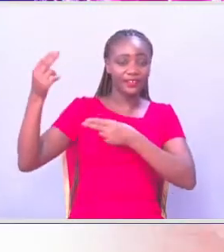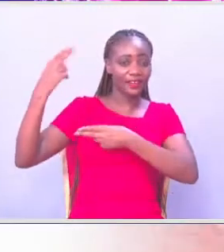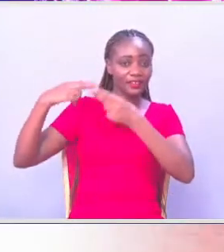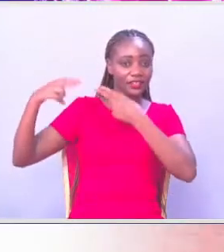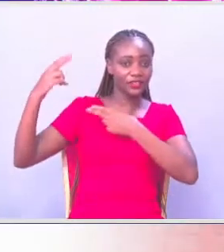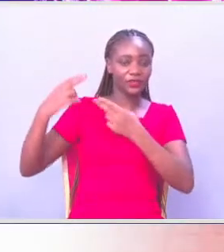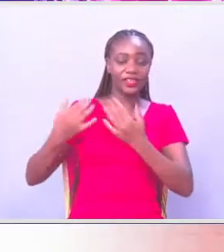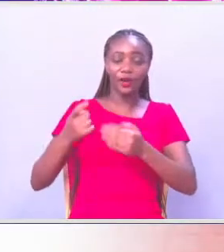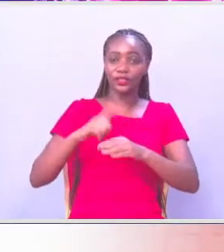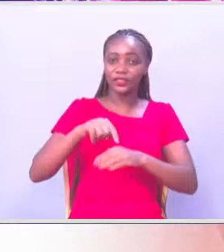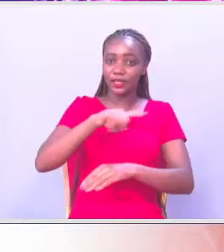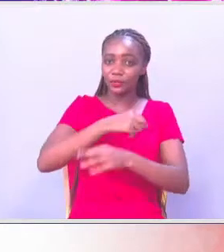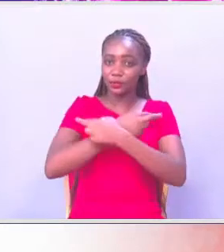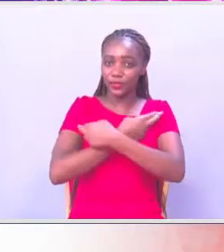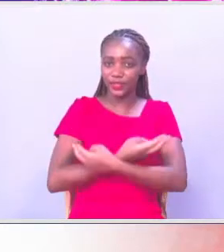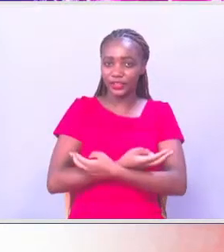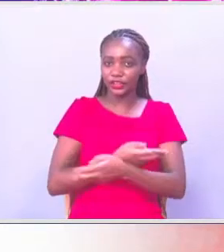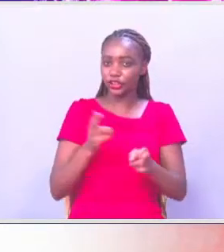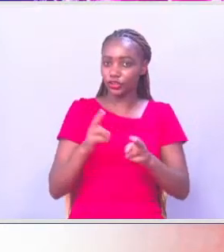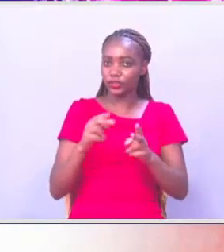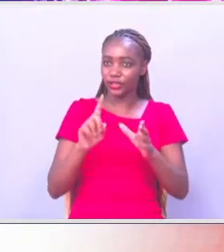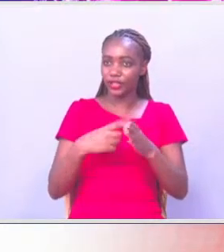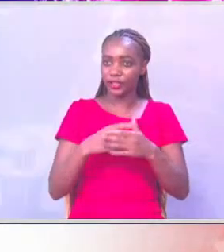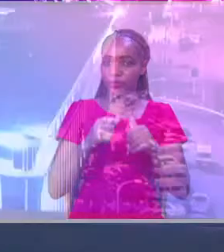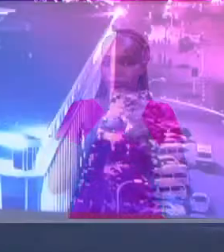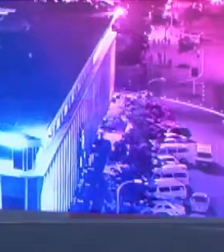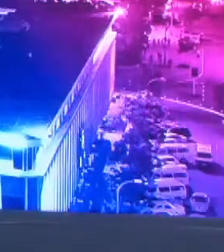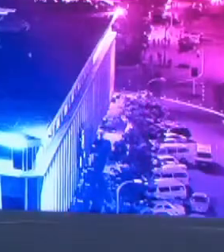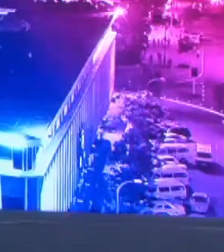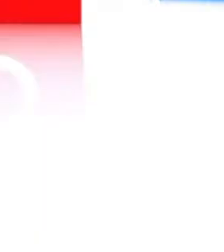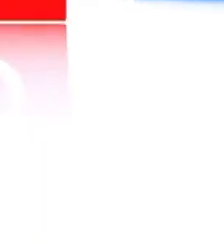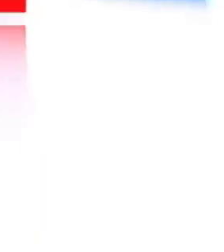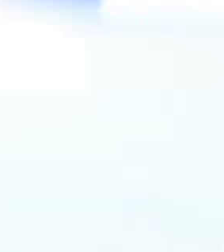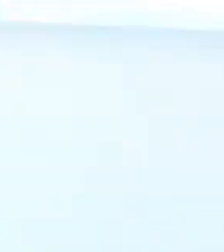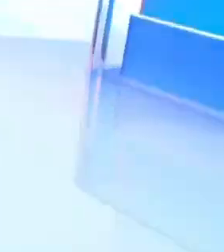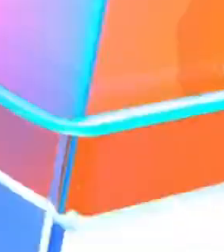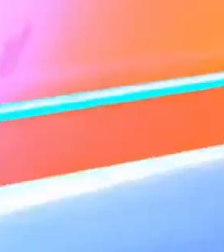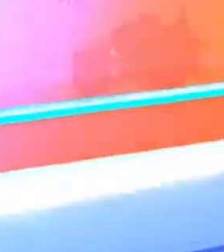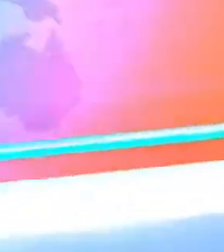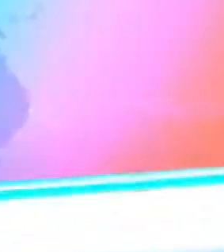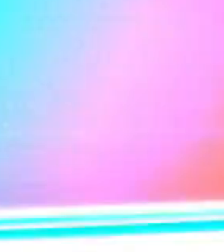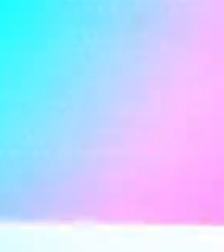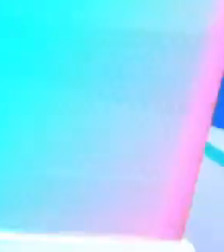take yet another short break. We will be right back with more.